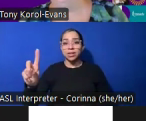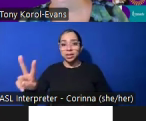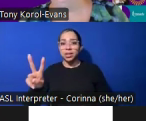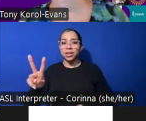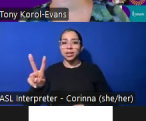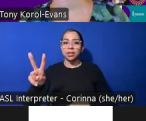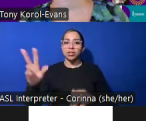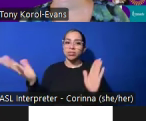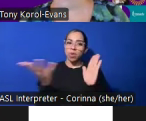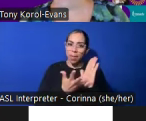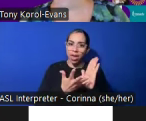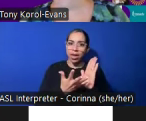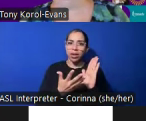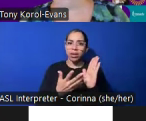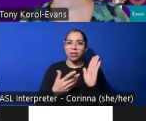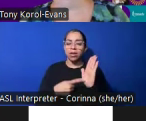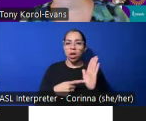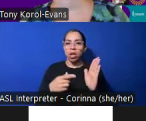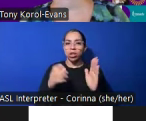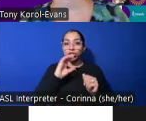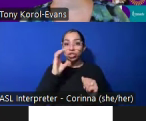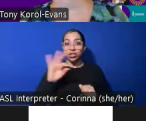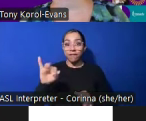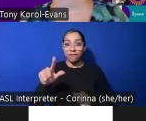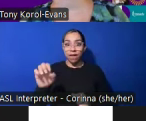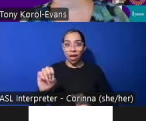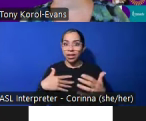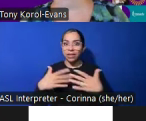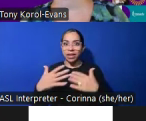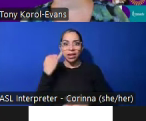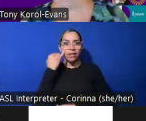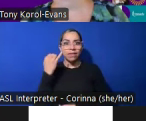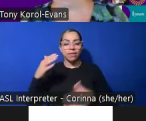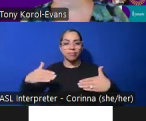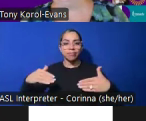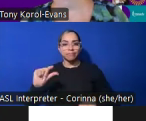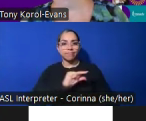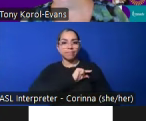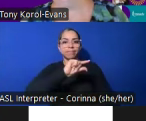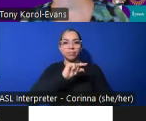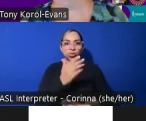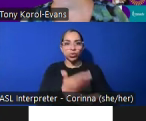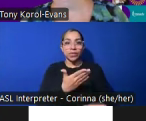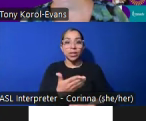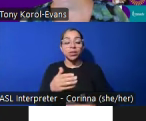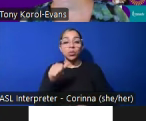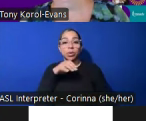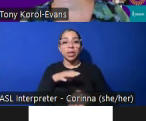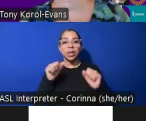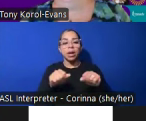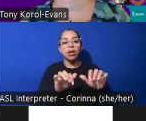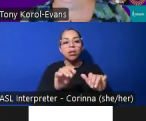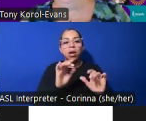proven? At least that way women could look up potential suitors and see a paper trail, interpret that as red flags.